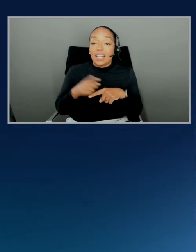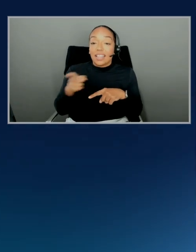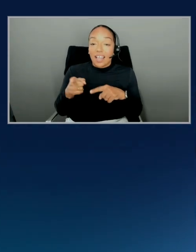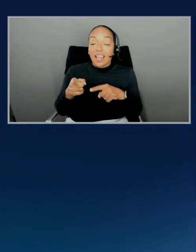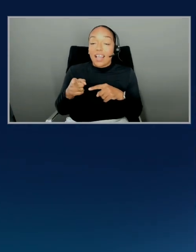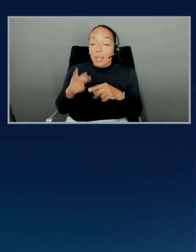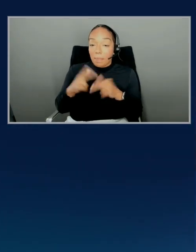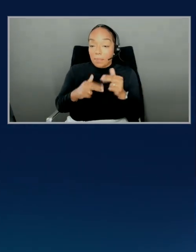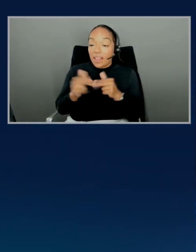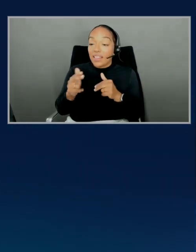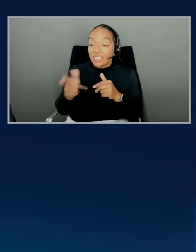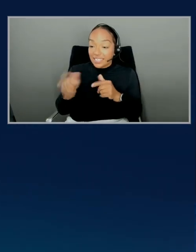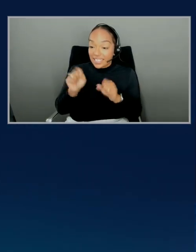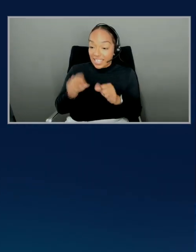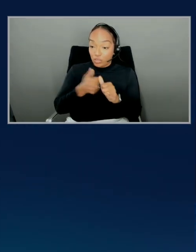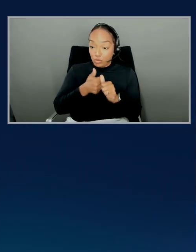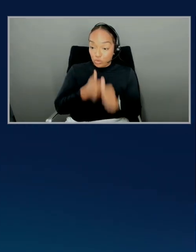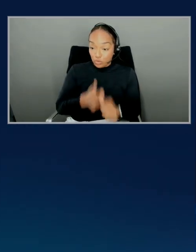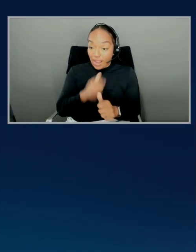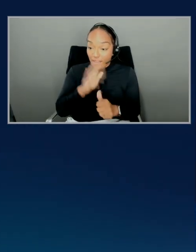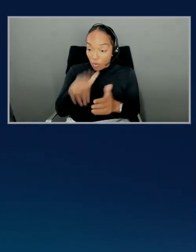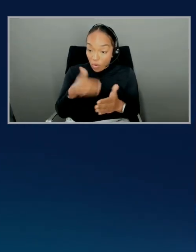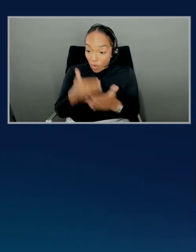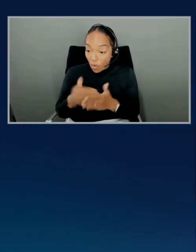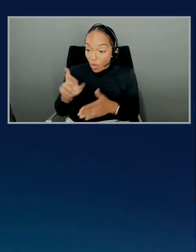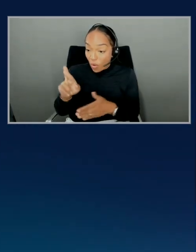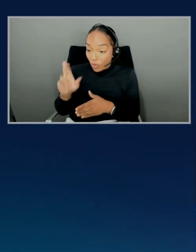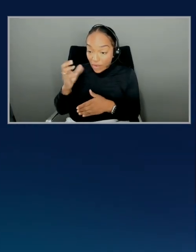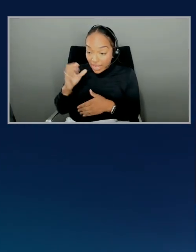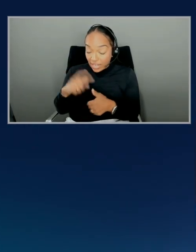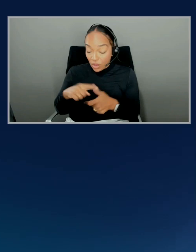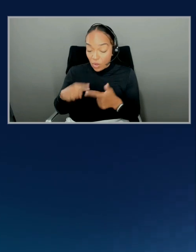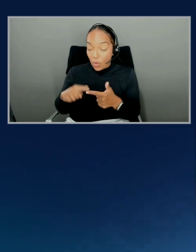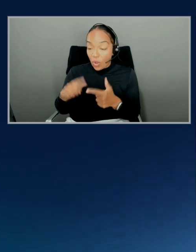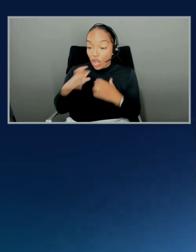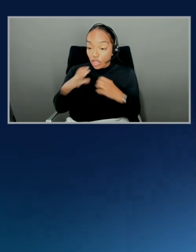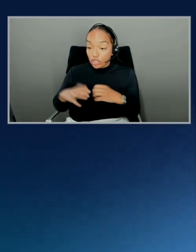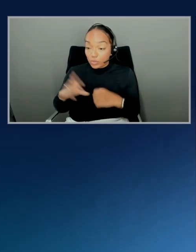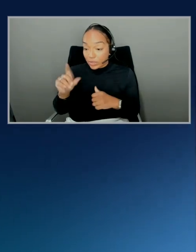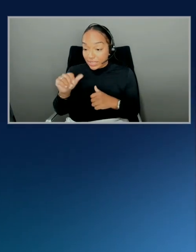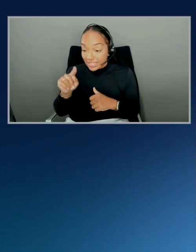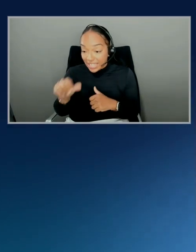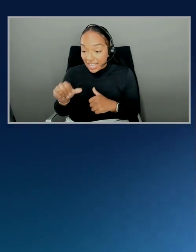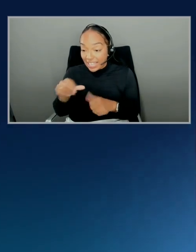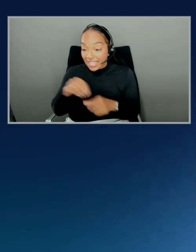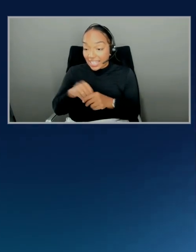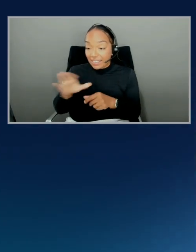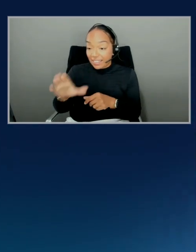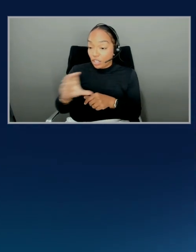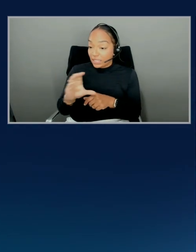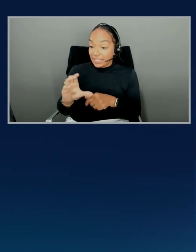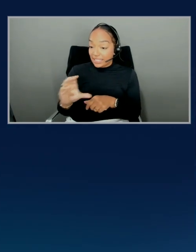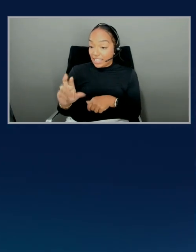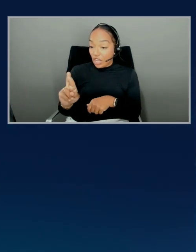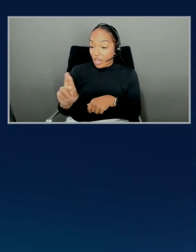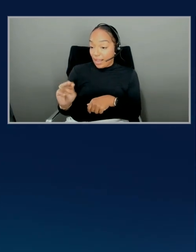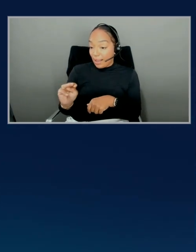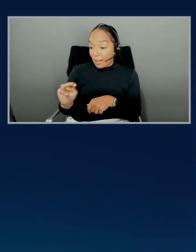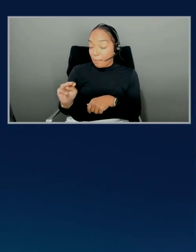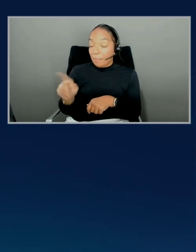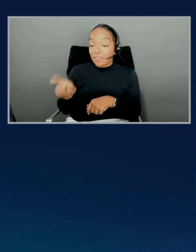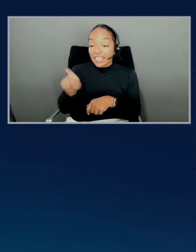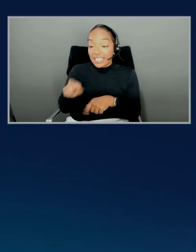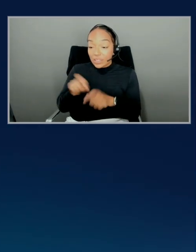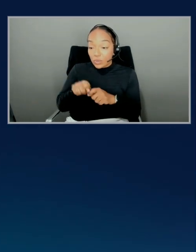all the radios, associates it with customer data that may live in their CRM. And then when they need to send out